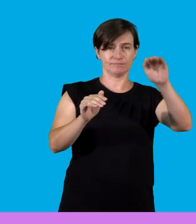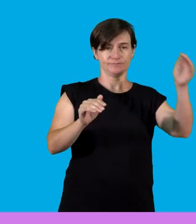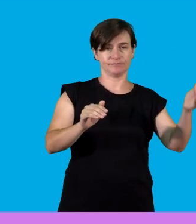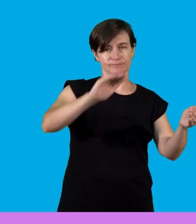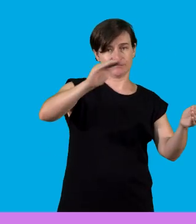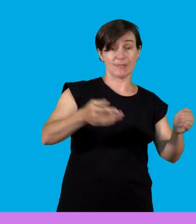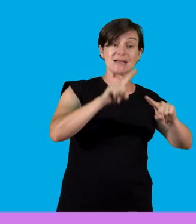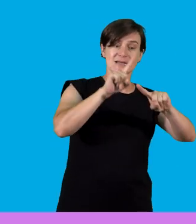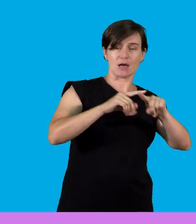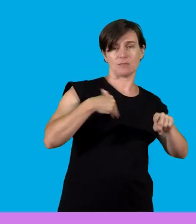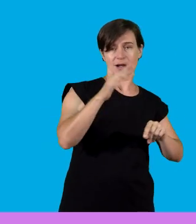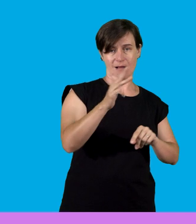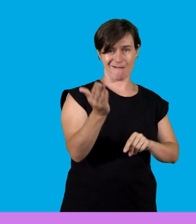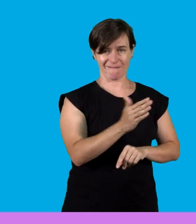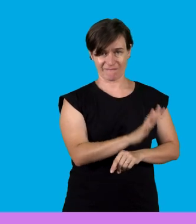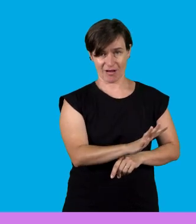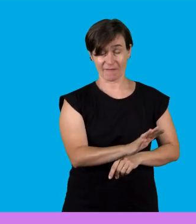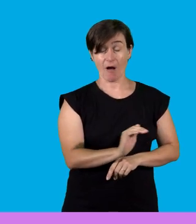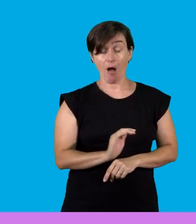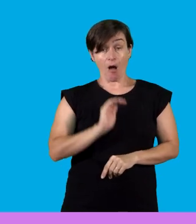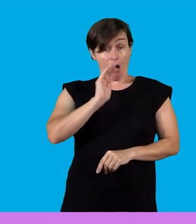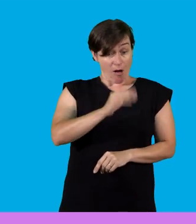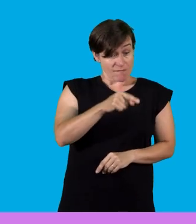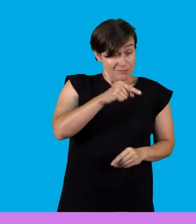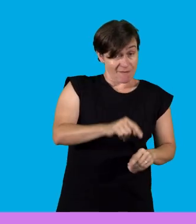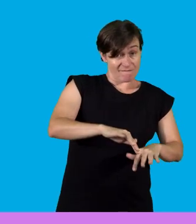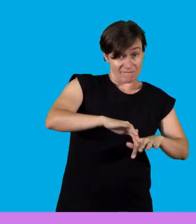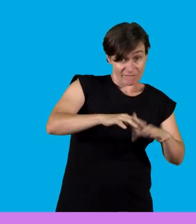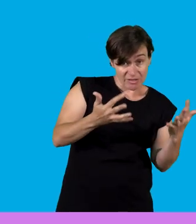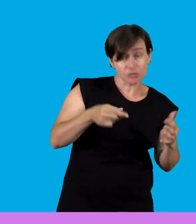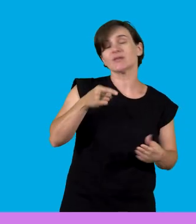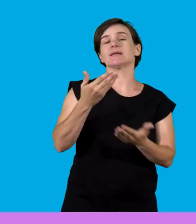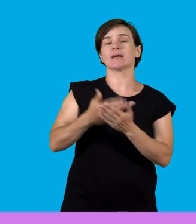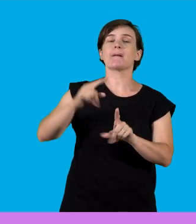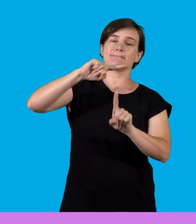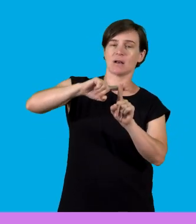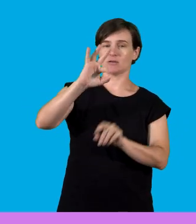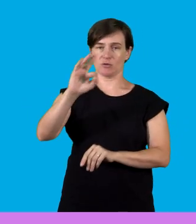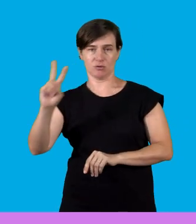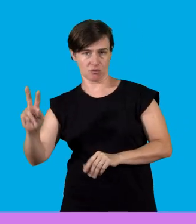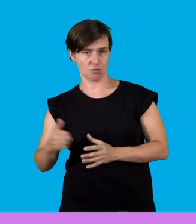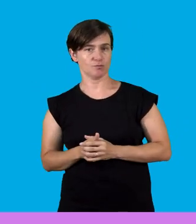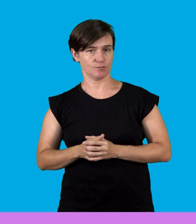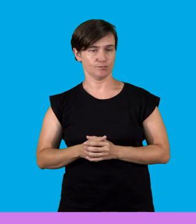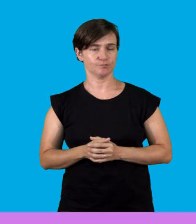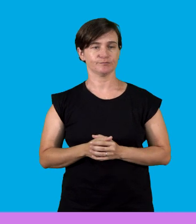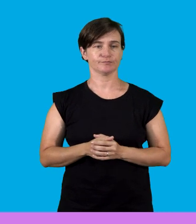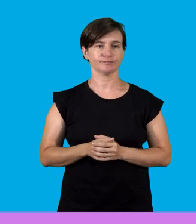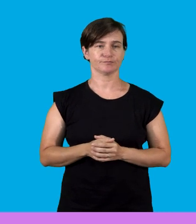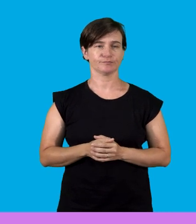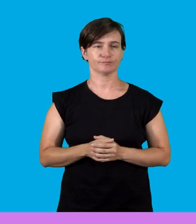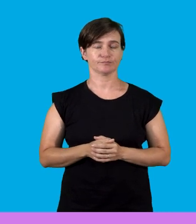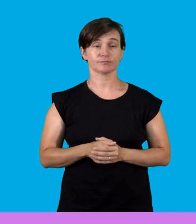the 9/5, and only after that we will add the 32. Let's have a